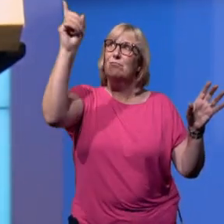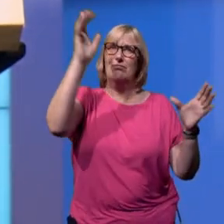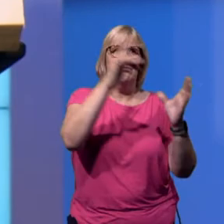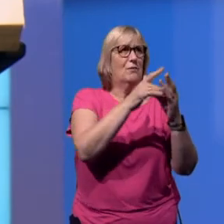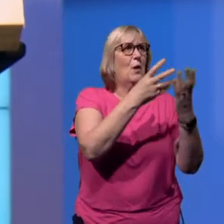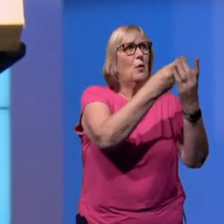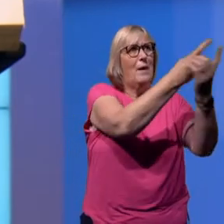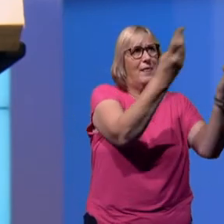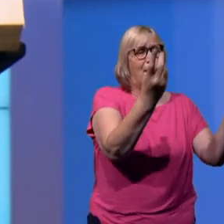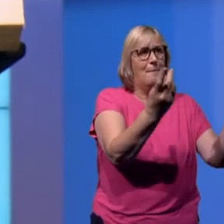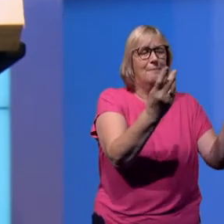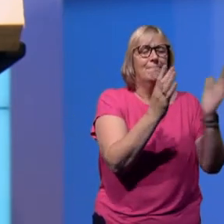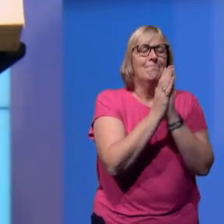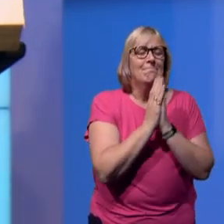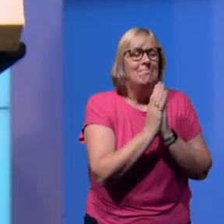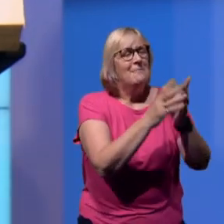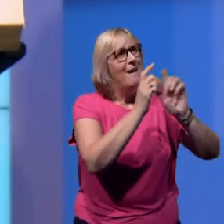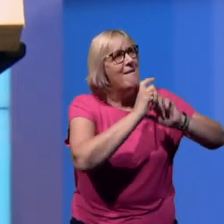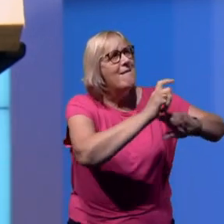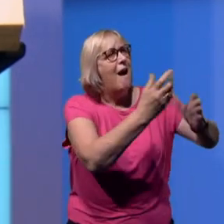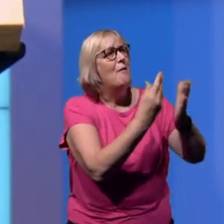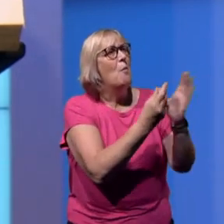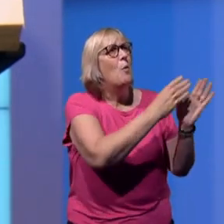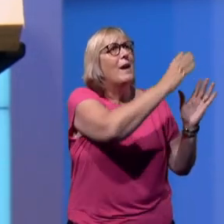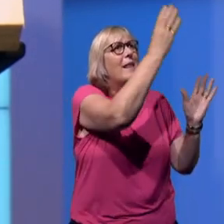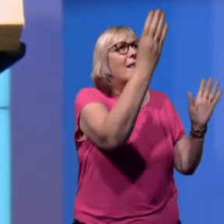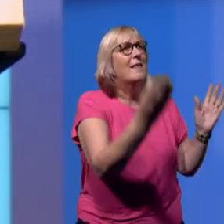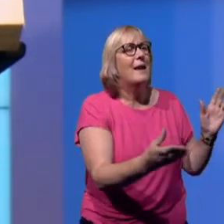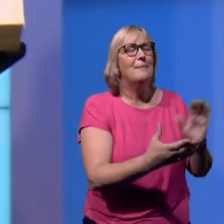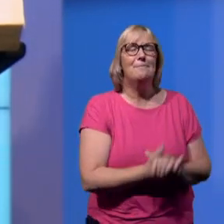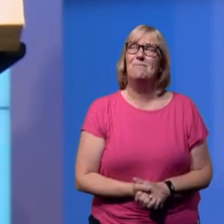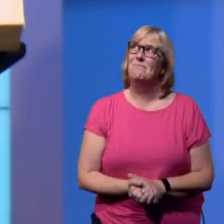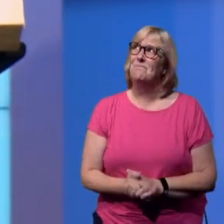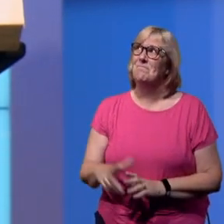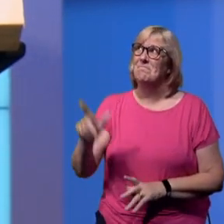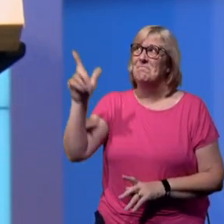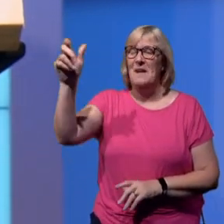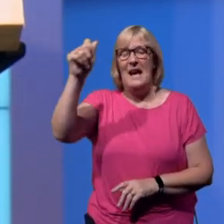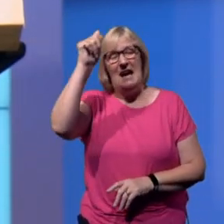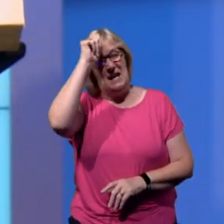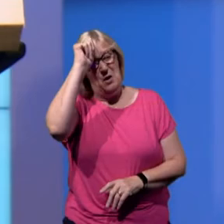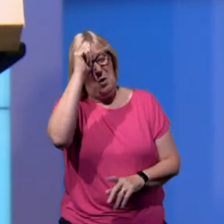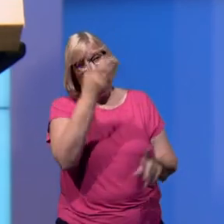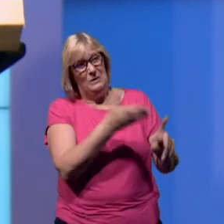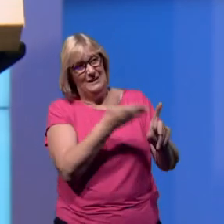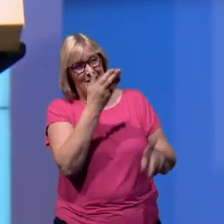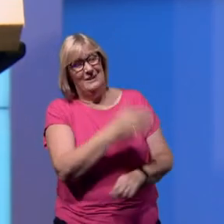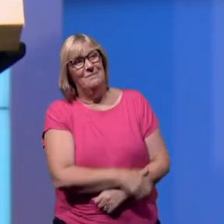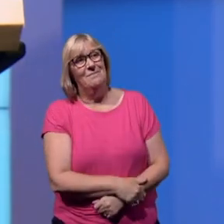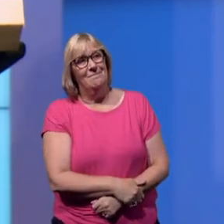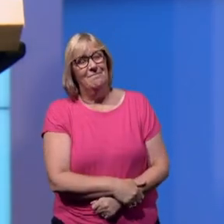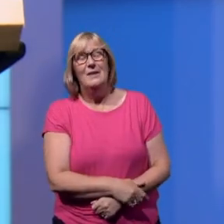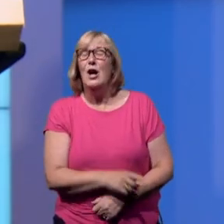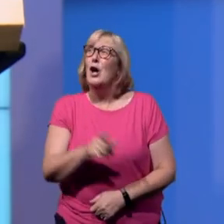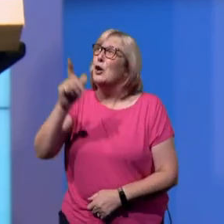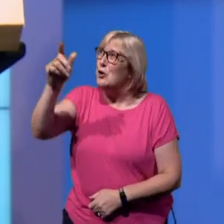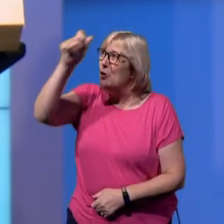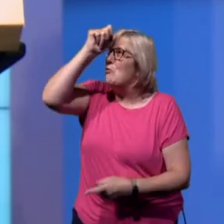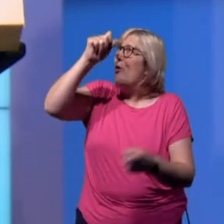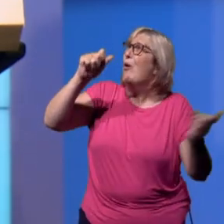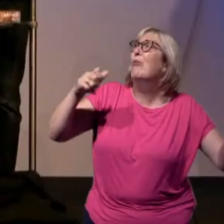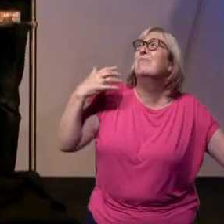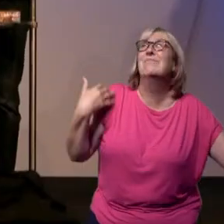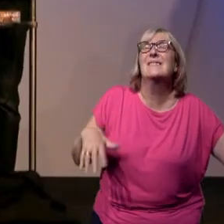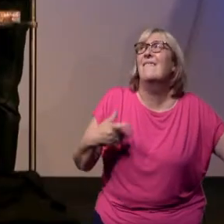Jesus. We've seen in verse 9, he knows what's going on. We can pray, Christ, you know their